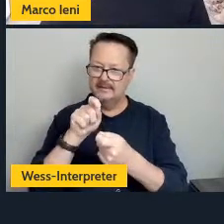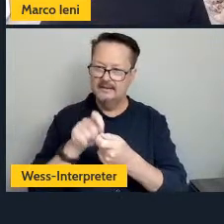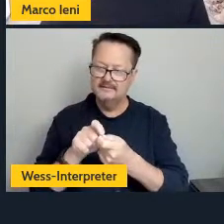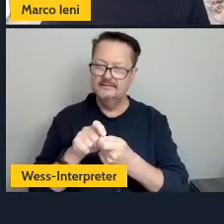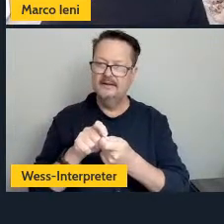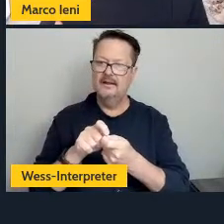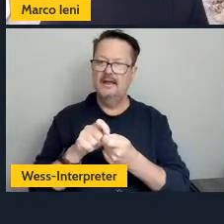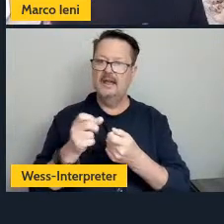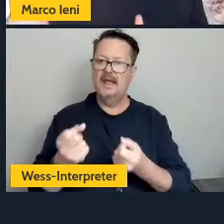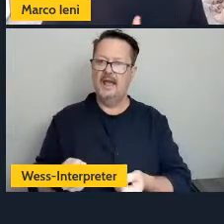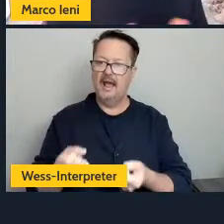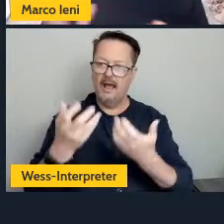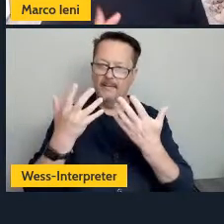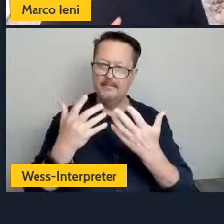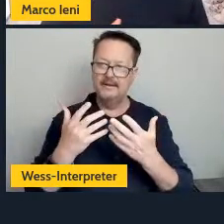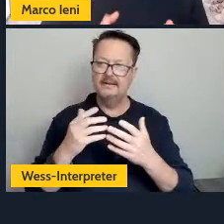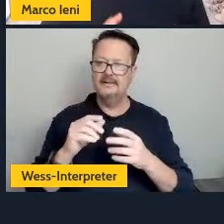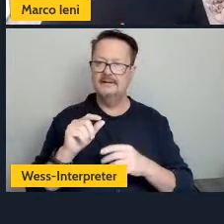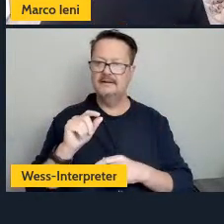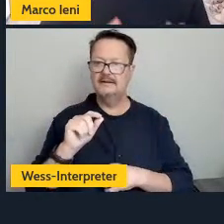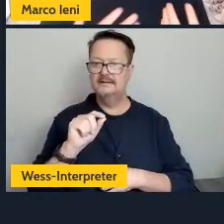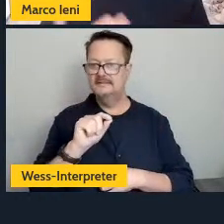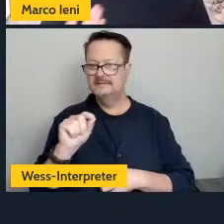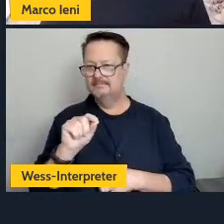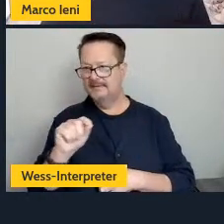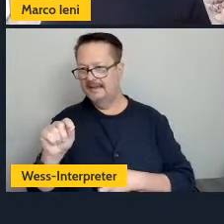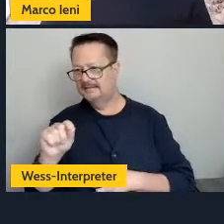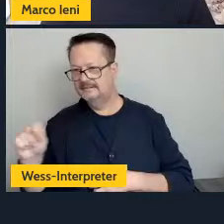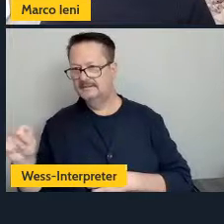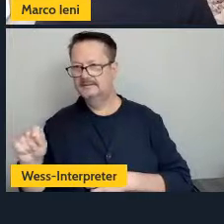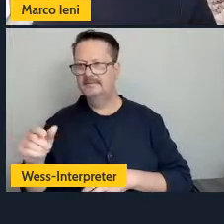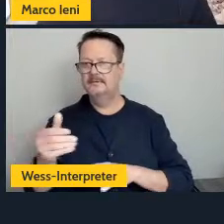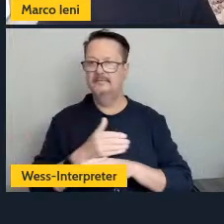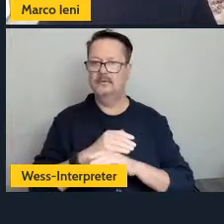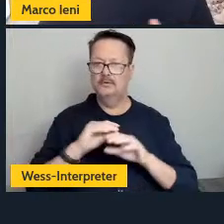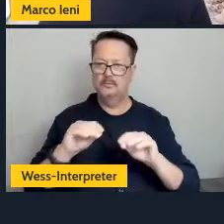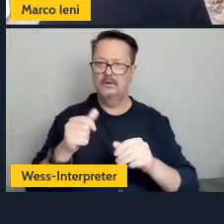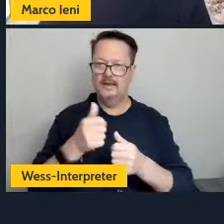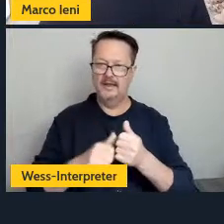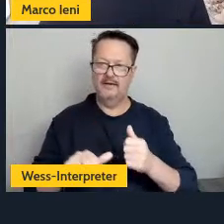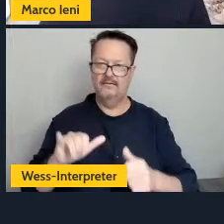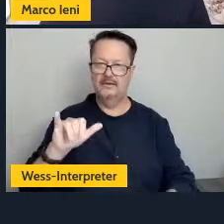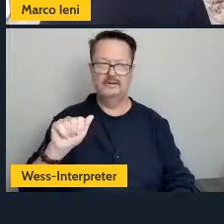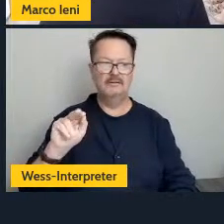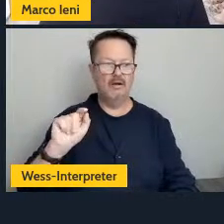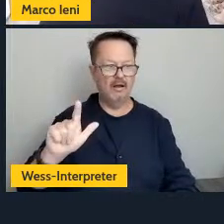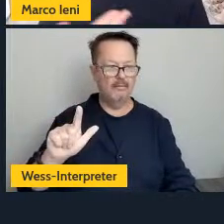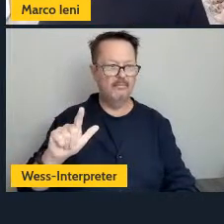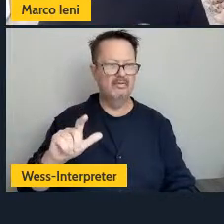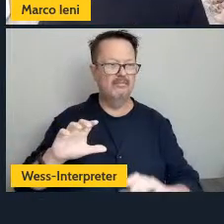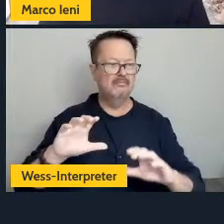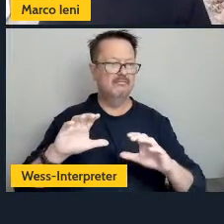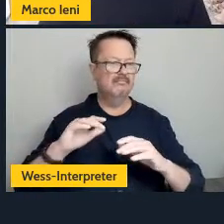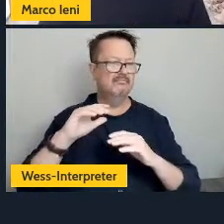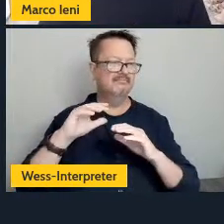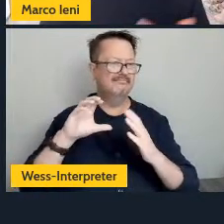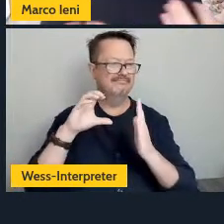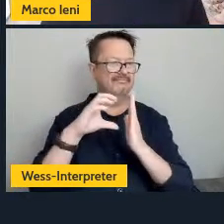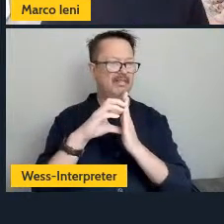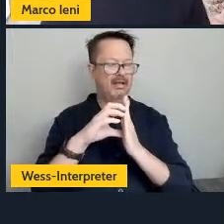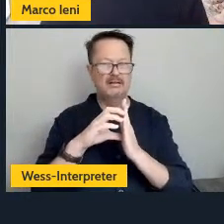white spaces to put before every YAML block. And instead, in CDKs, you just